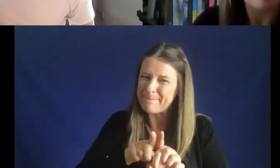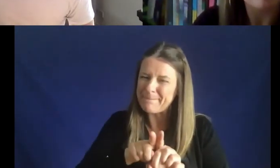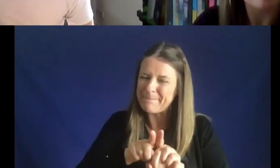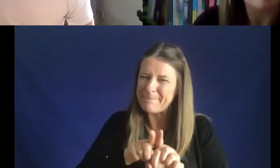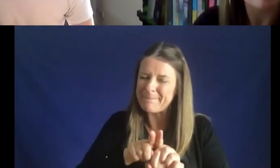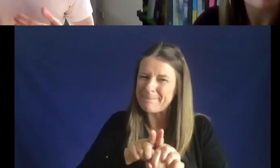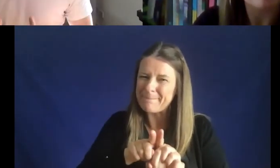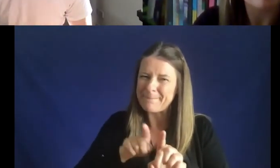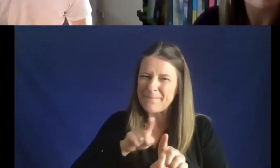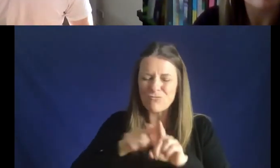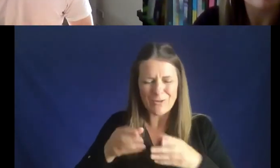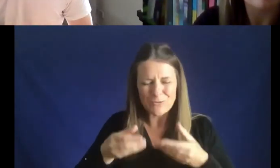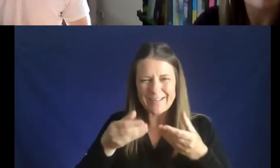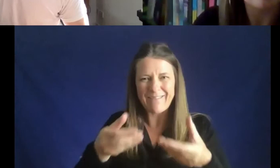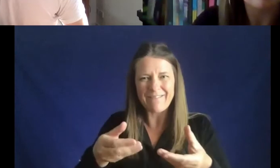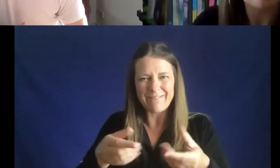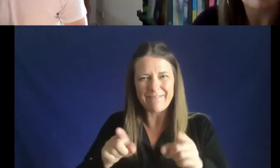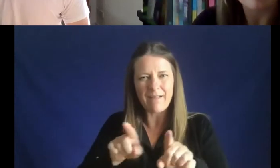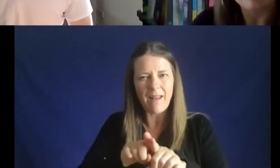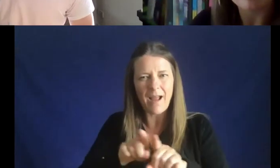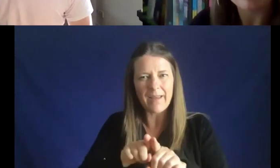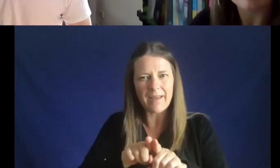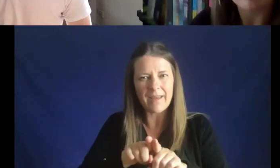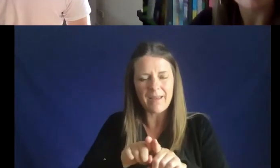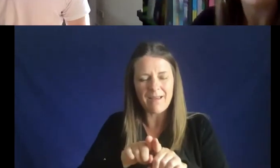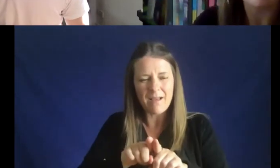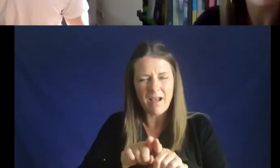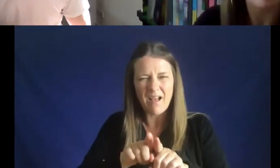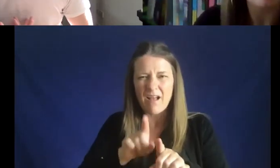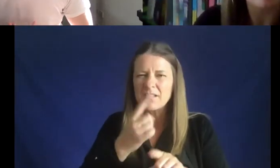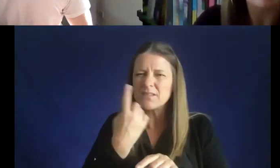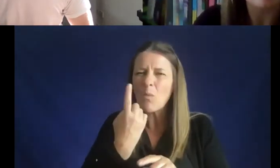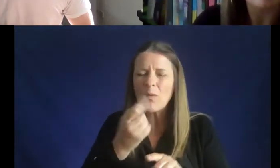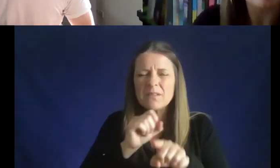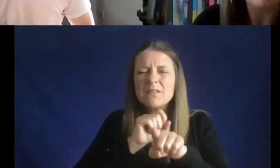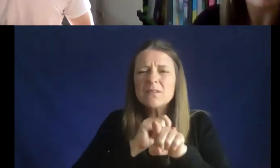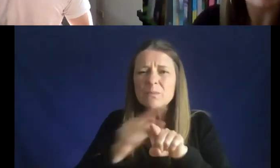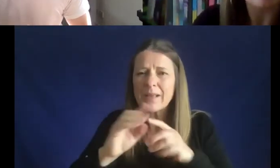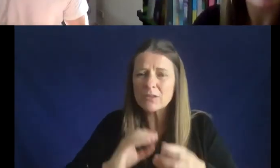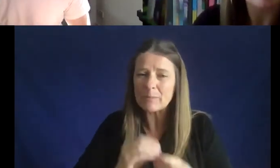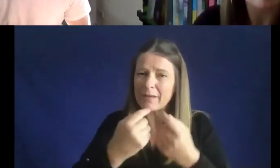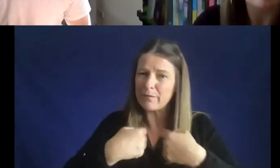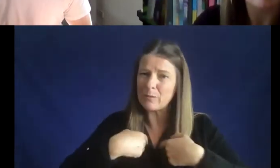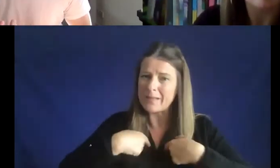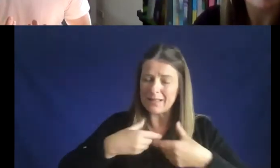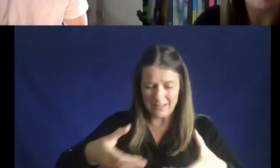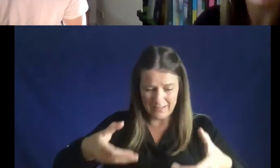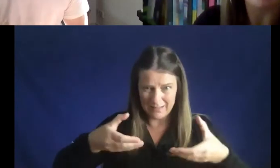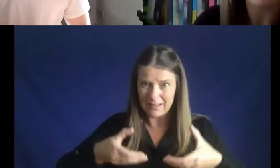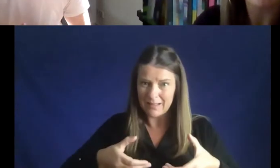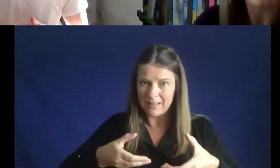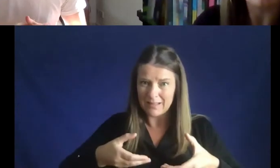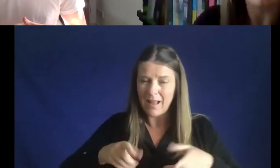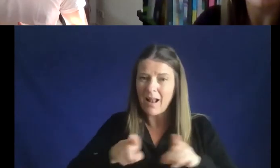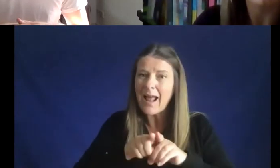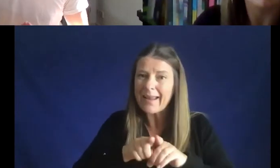because I want these resources to feel like they belong to the person, and I want the person to feel like I've taken time to make it for